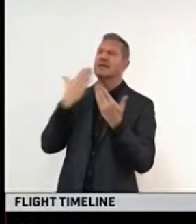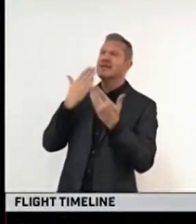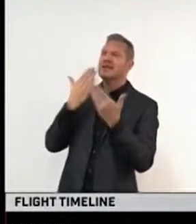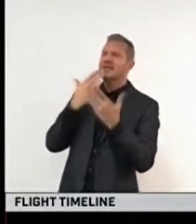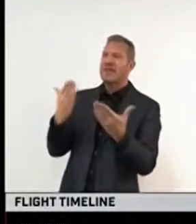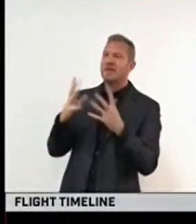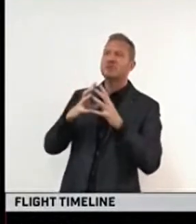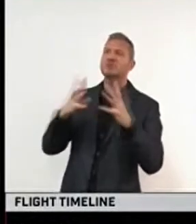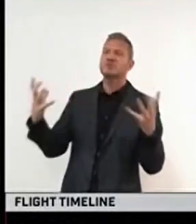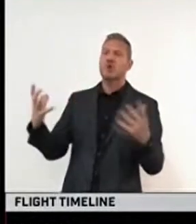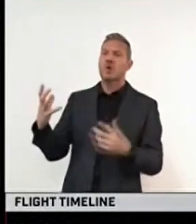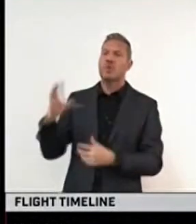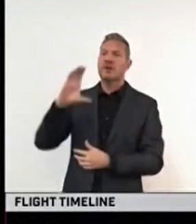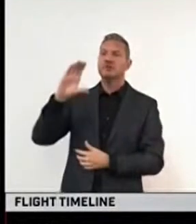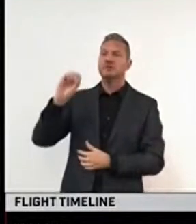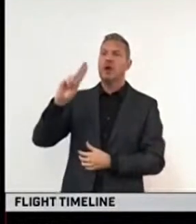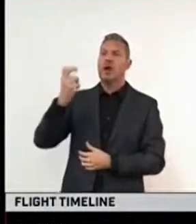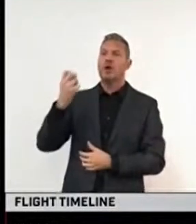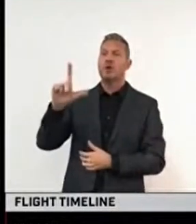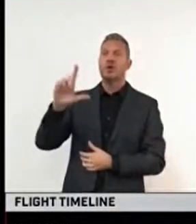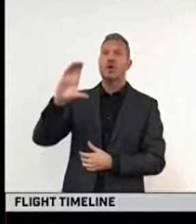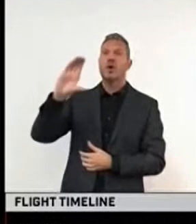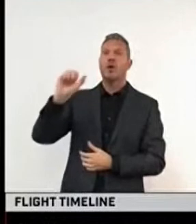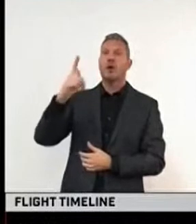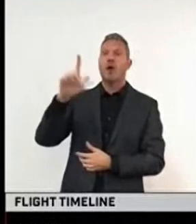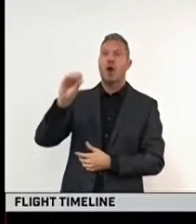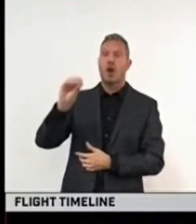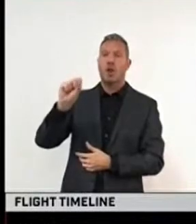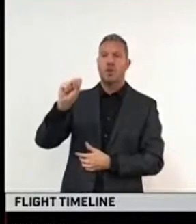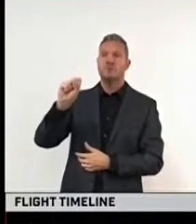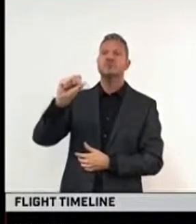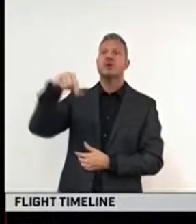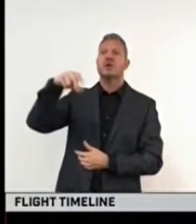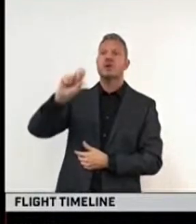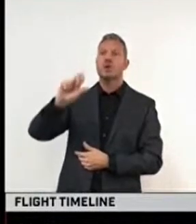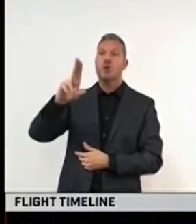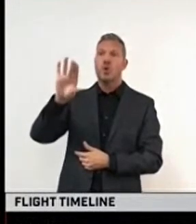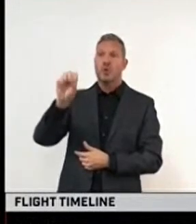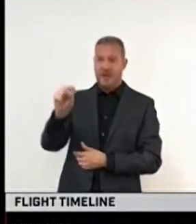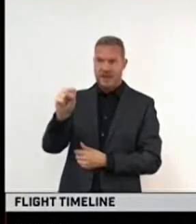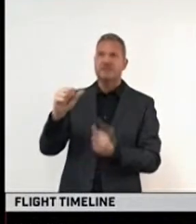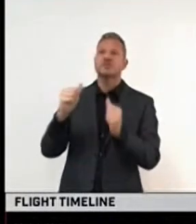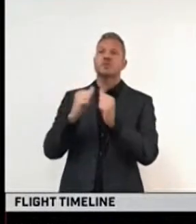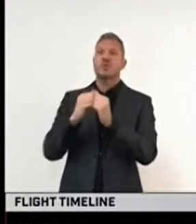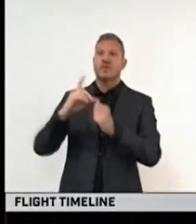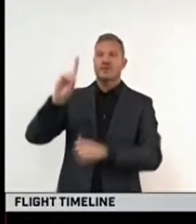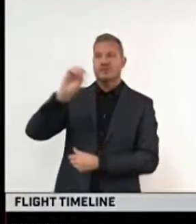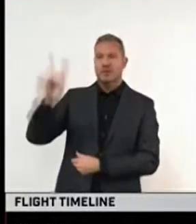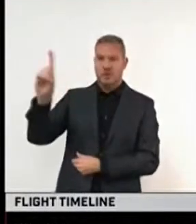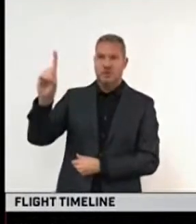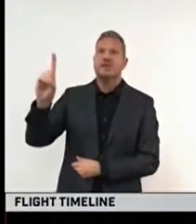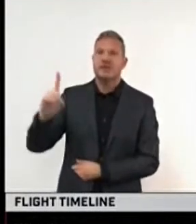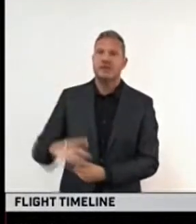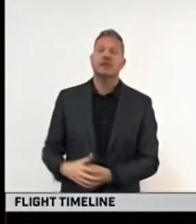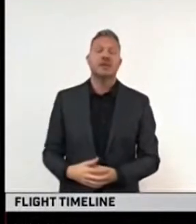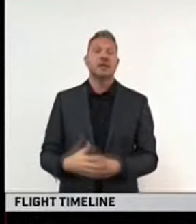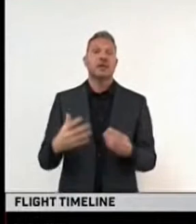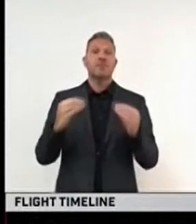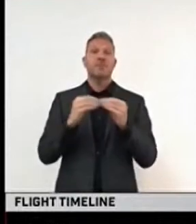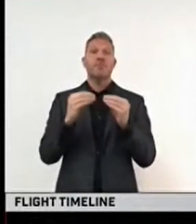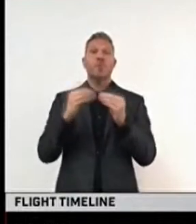today. That is Colonel Carlos Quinones, Director of the U.S. Department of Defense's Space Test Program, demonstrating emerging